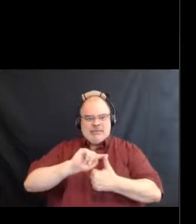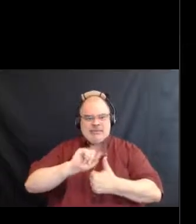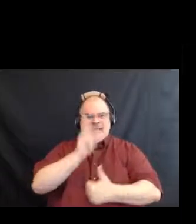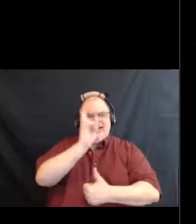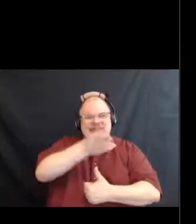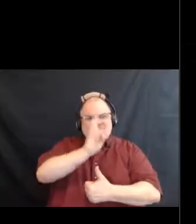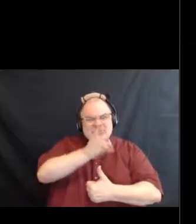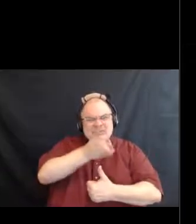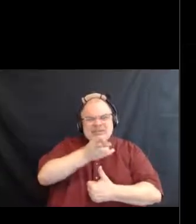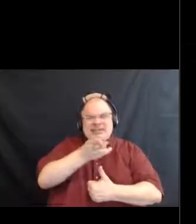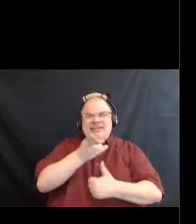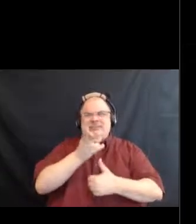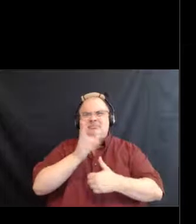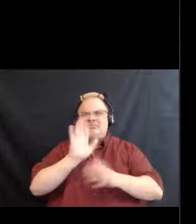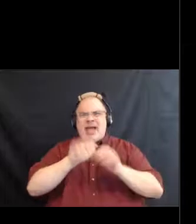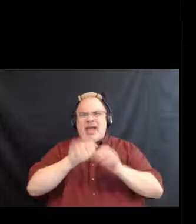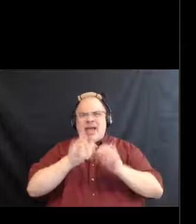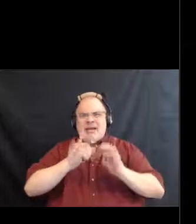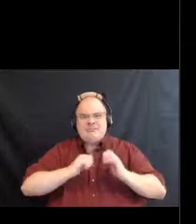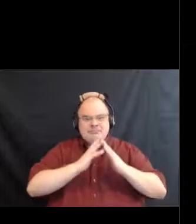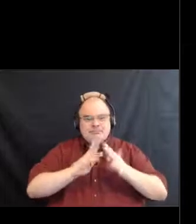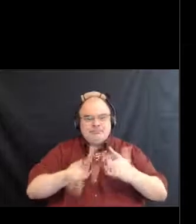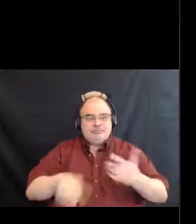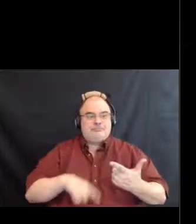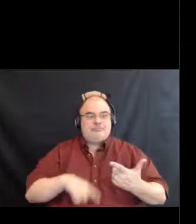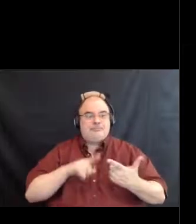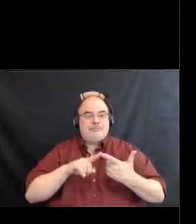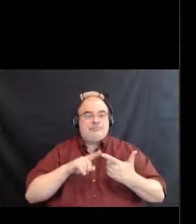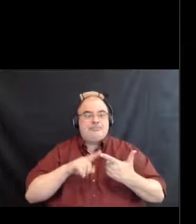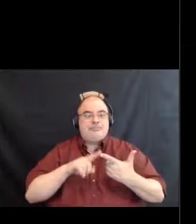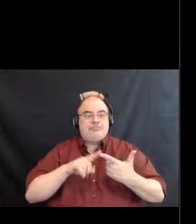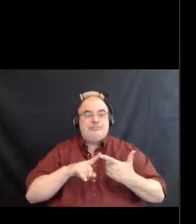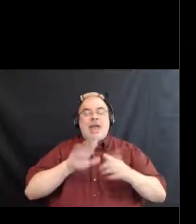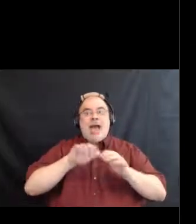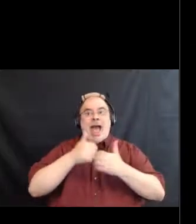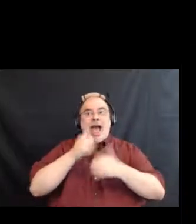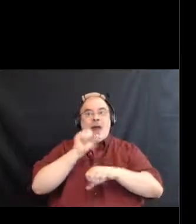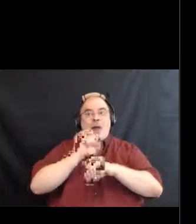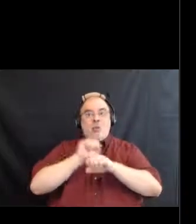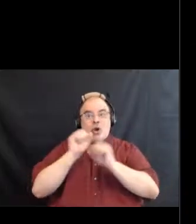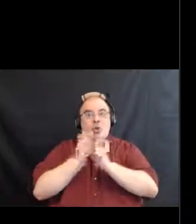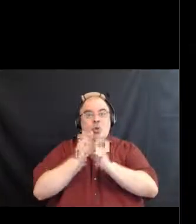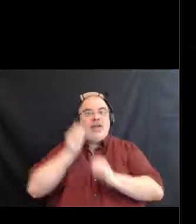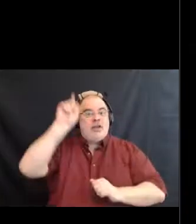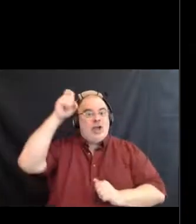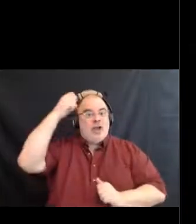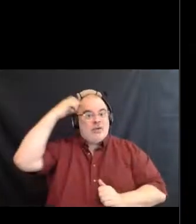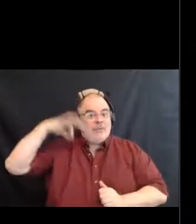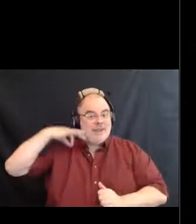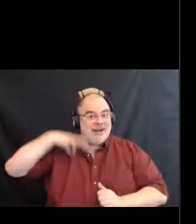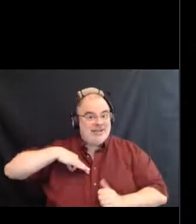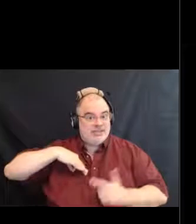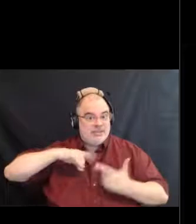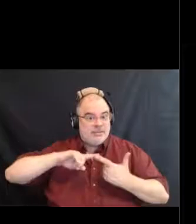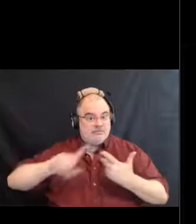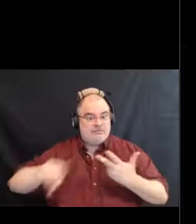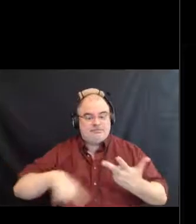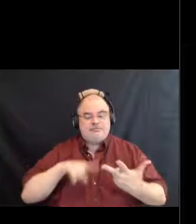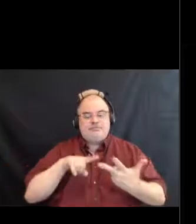program came along. We'll talk about how ABLE accounts work with government benefits. We'll spend